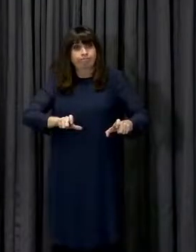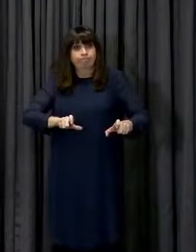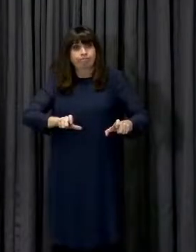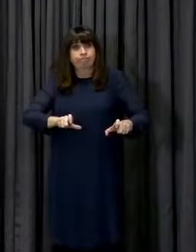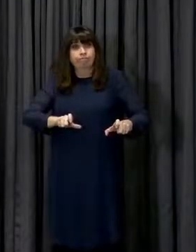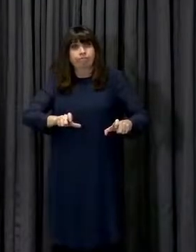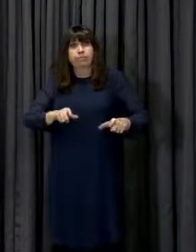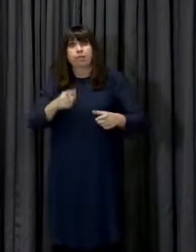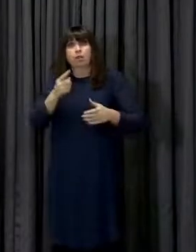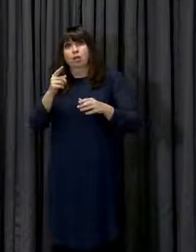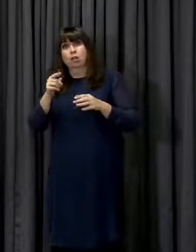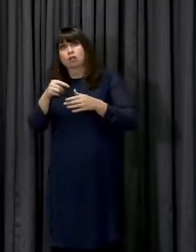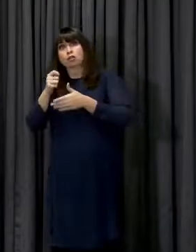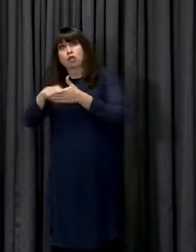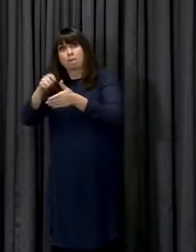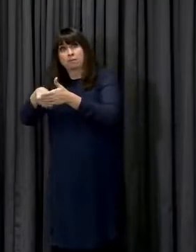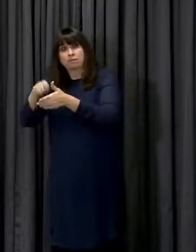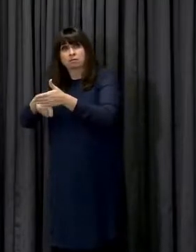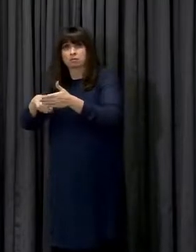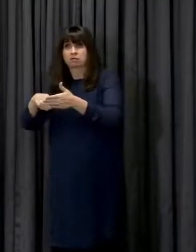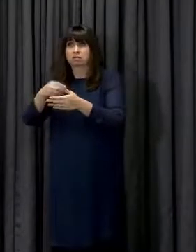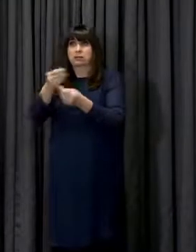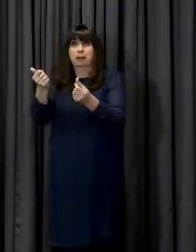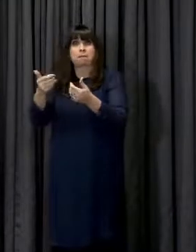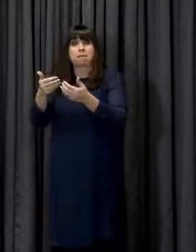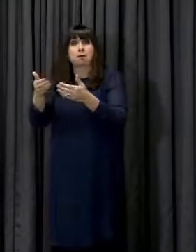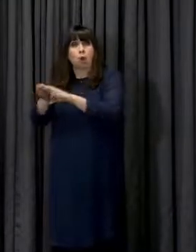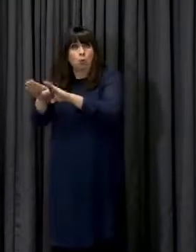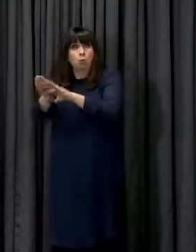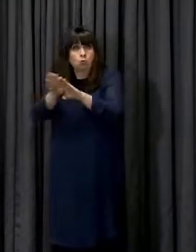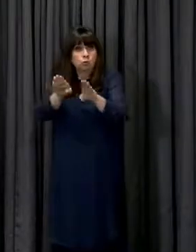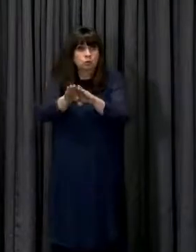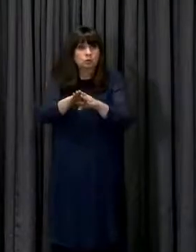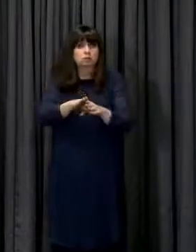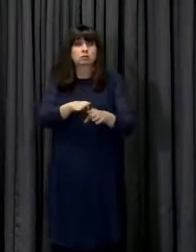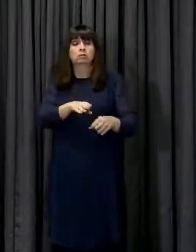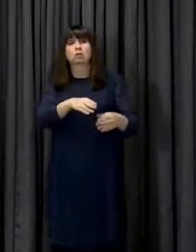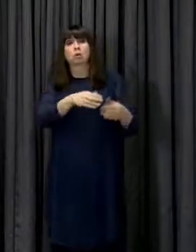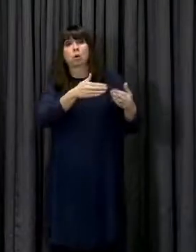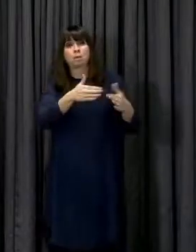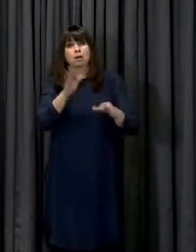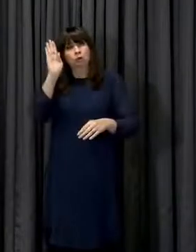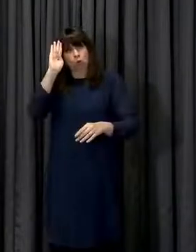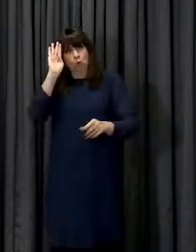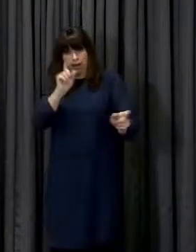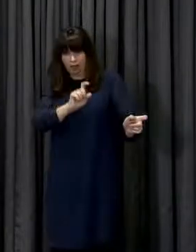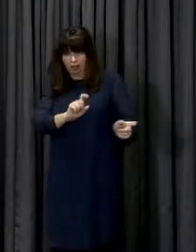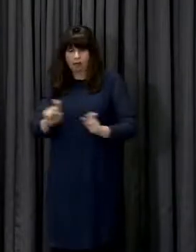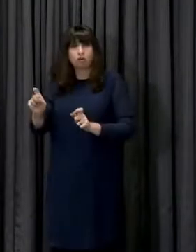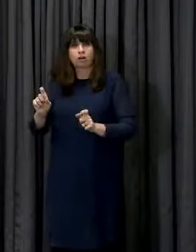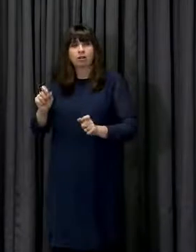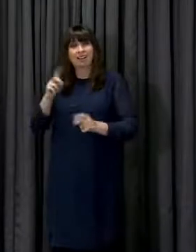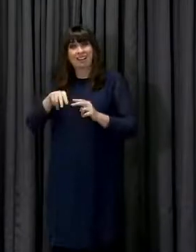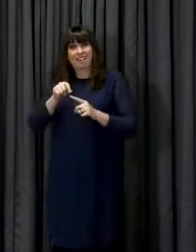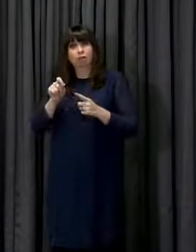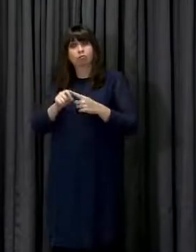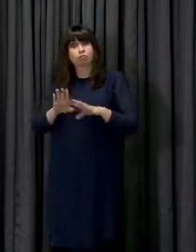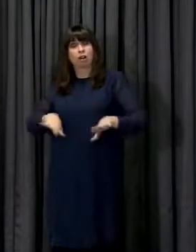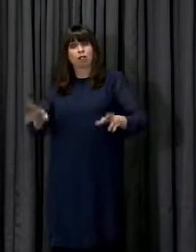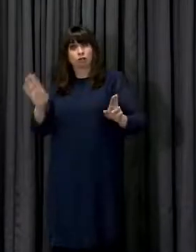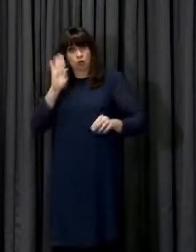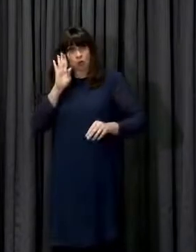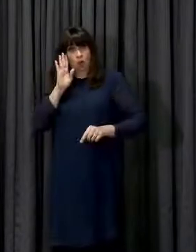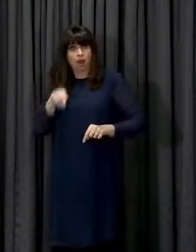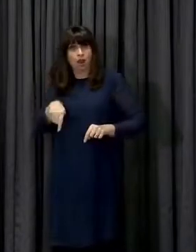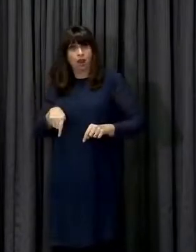to maintain schools for all of those reasons, and the very practical reality that if we closed primary schools, that would have a direct